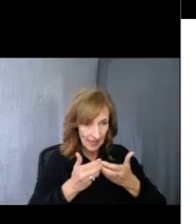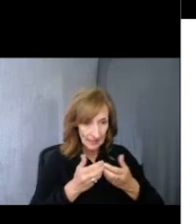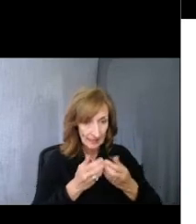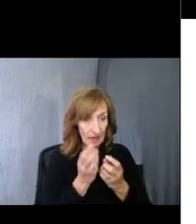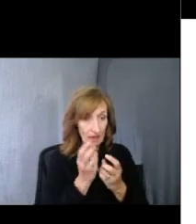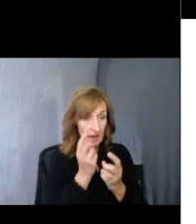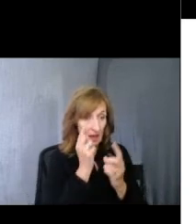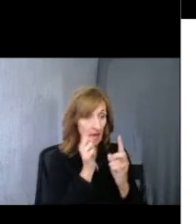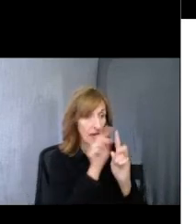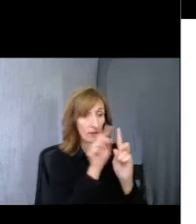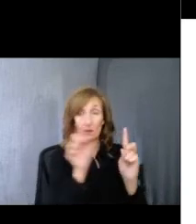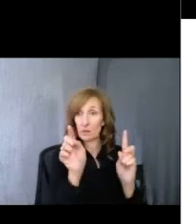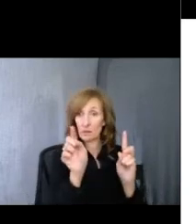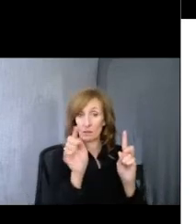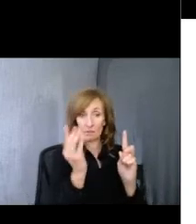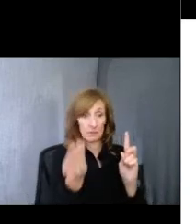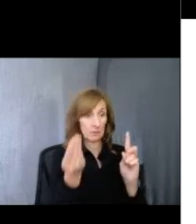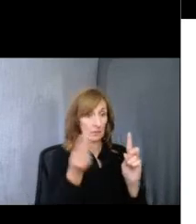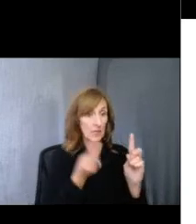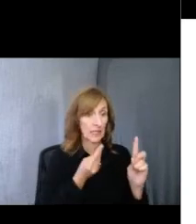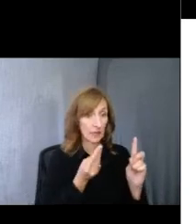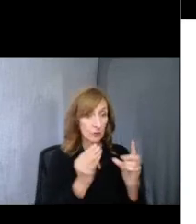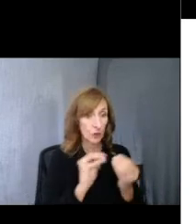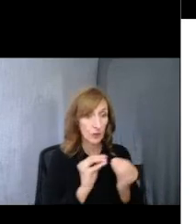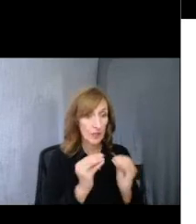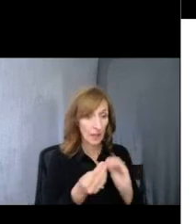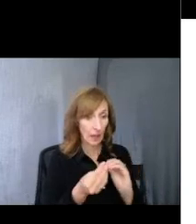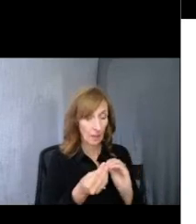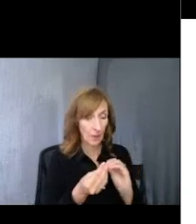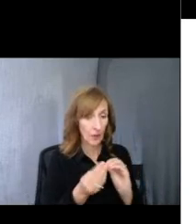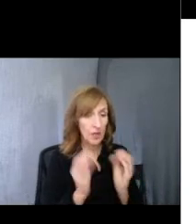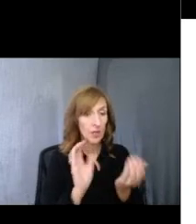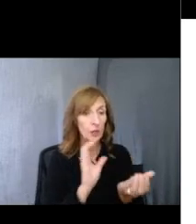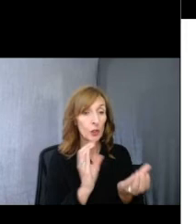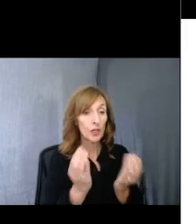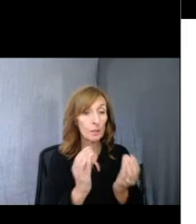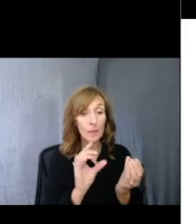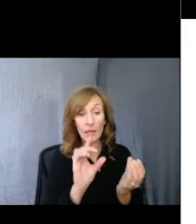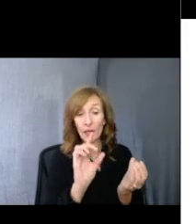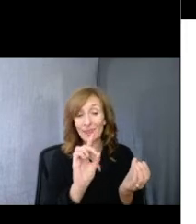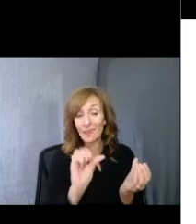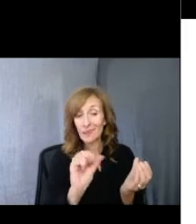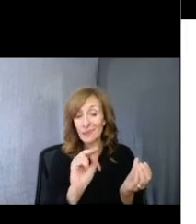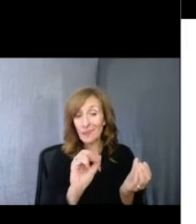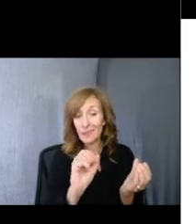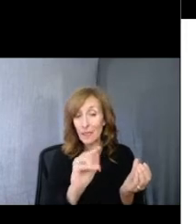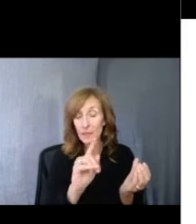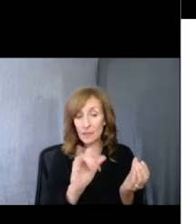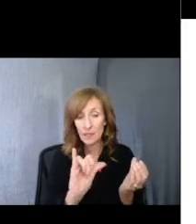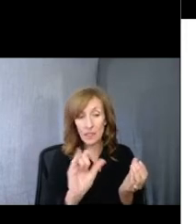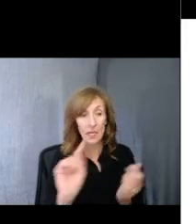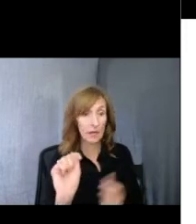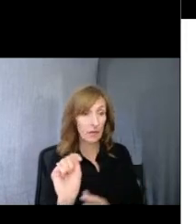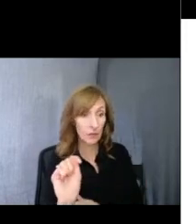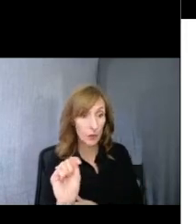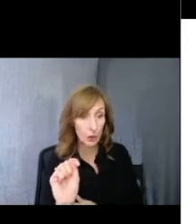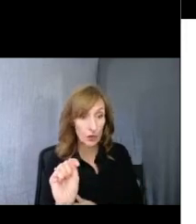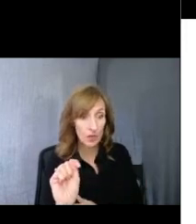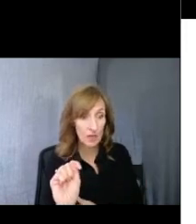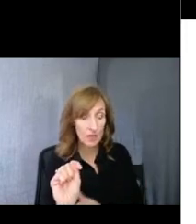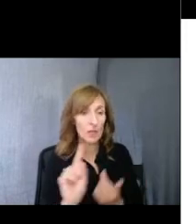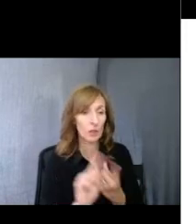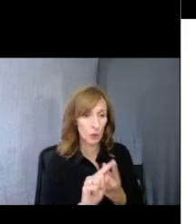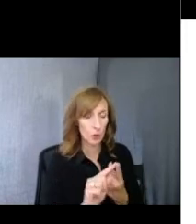to what it looks like. And what you're trying to do is comparing the density of urine to the density of water. And there's a